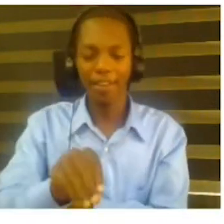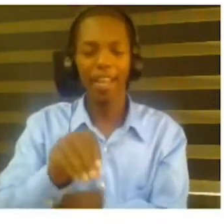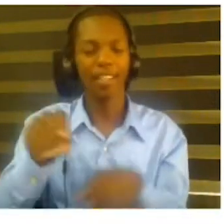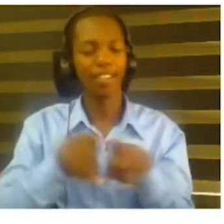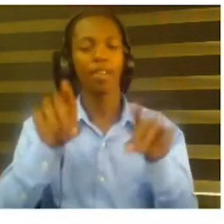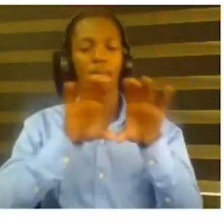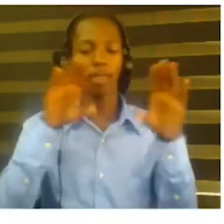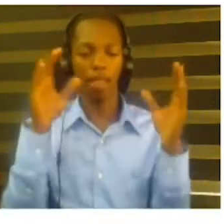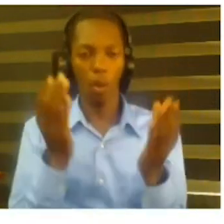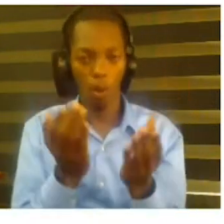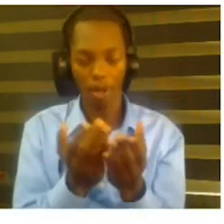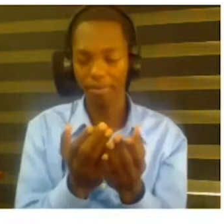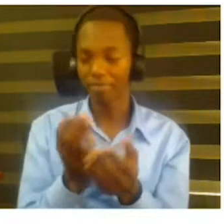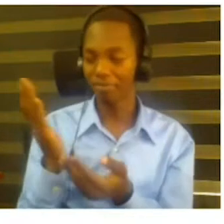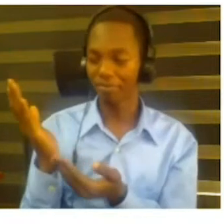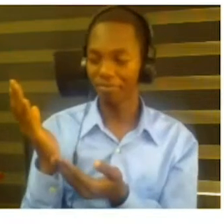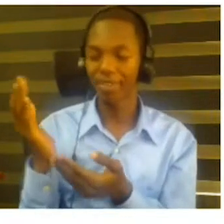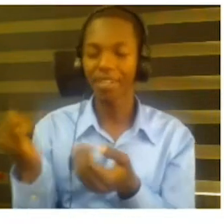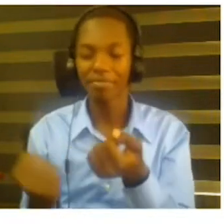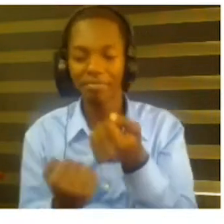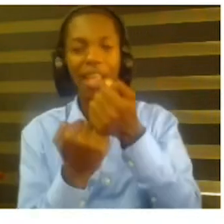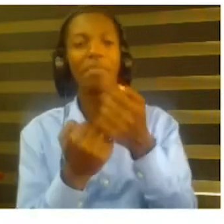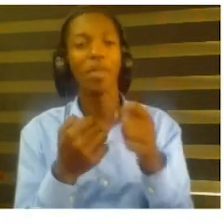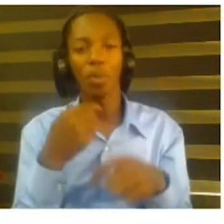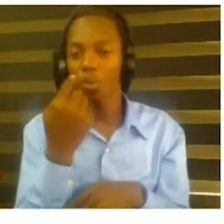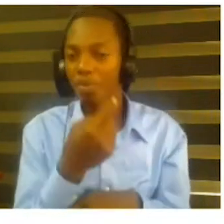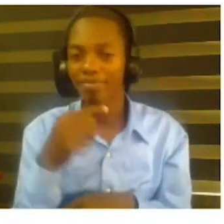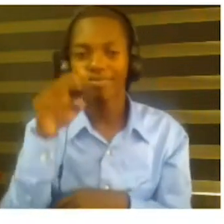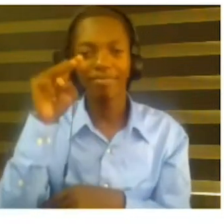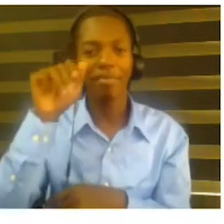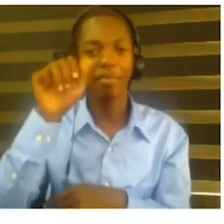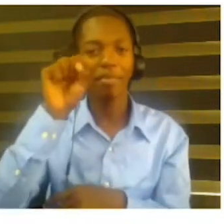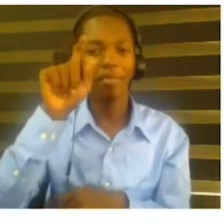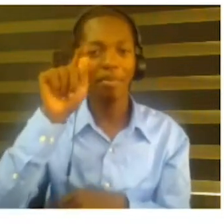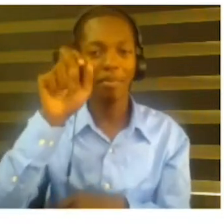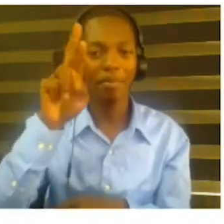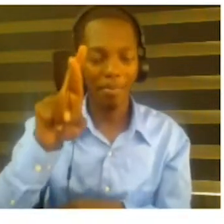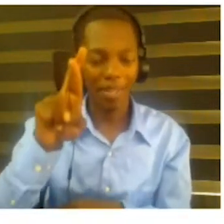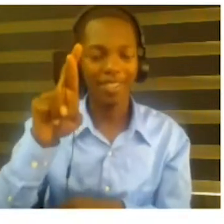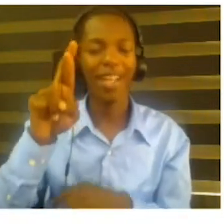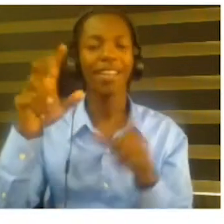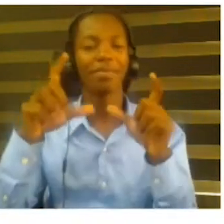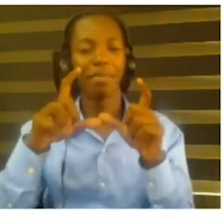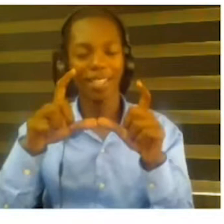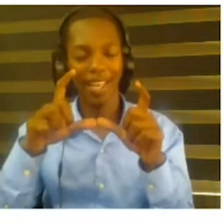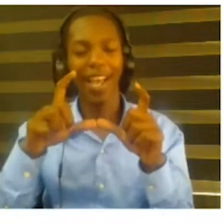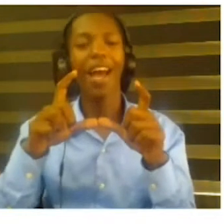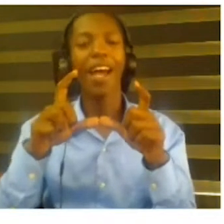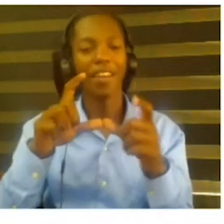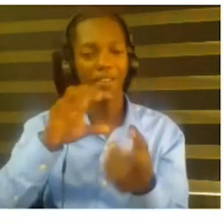proudly sponsored by MasterCard Foundation. Do not forget to download or engage your Slido